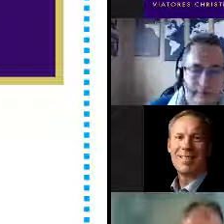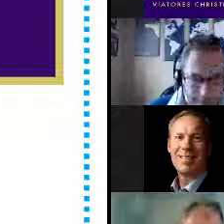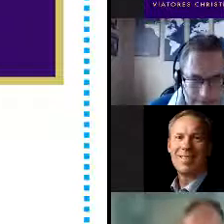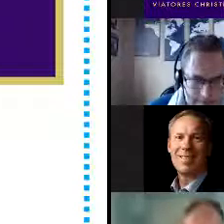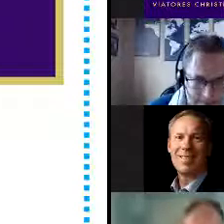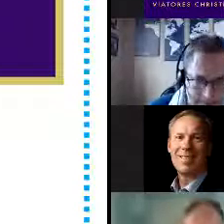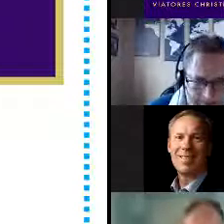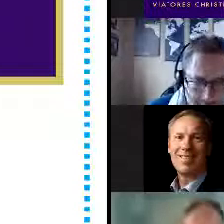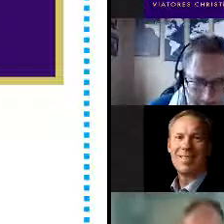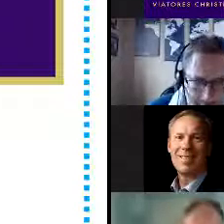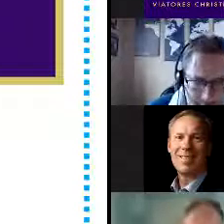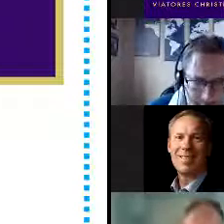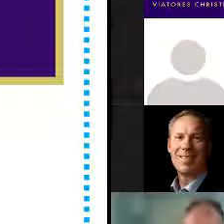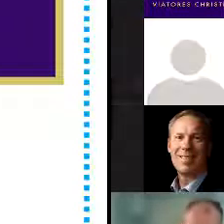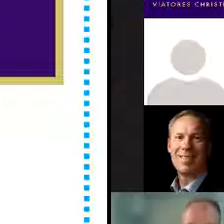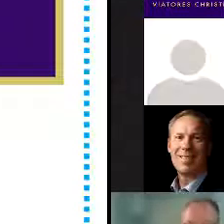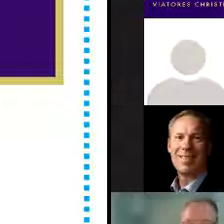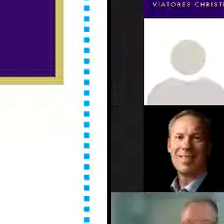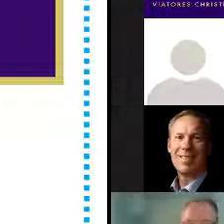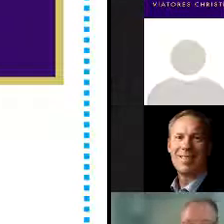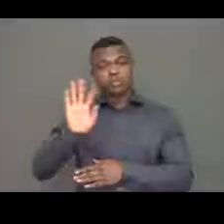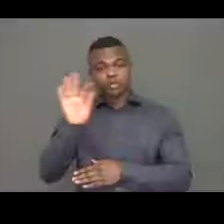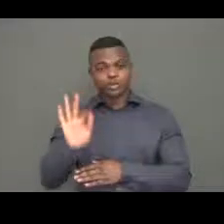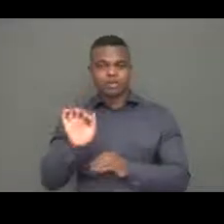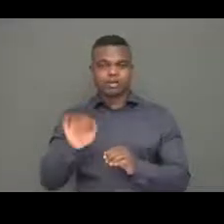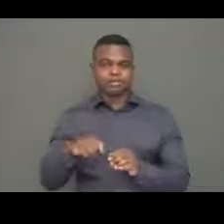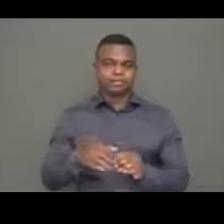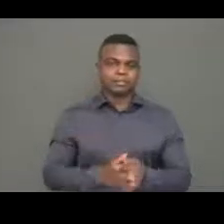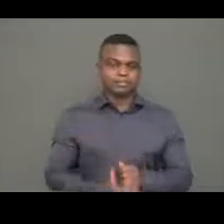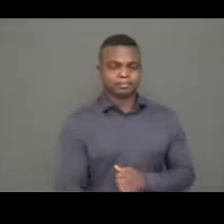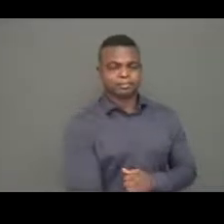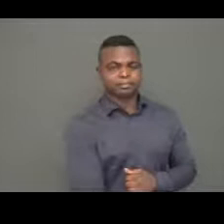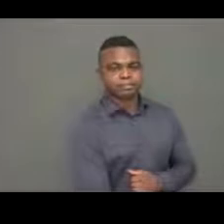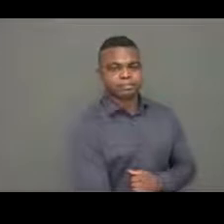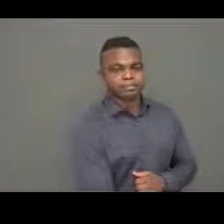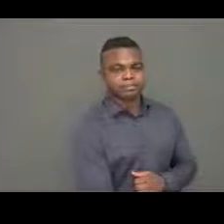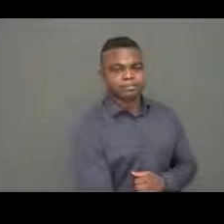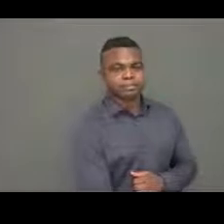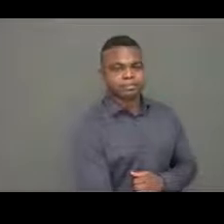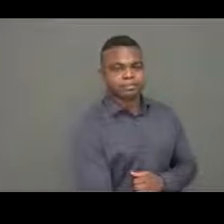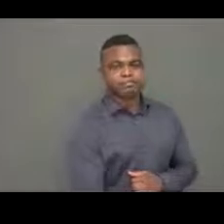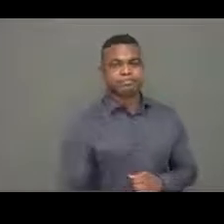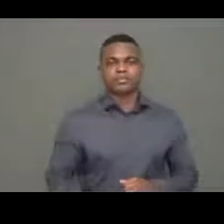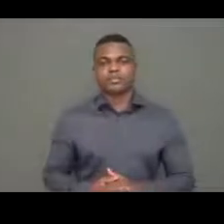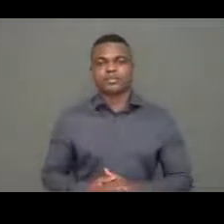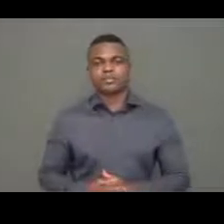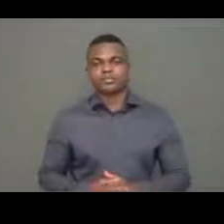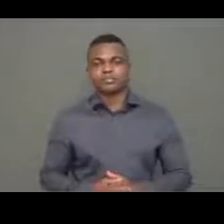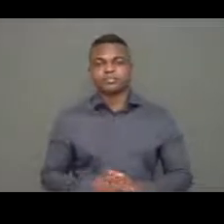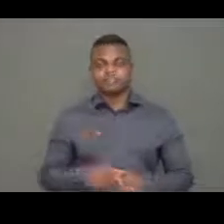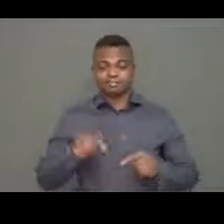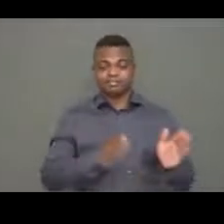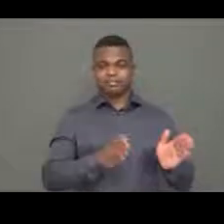So this session number 2 is the roundtable discussion on the importance of leadership engagement